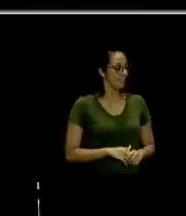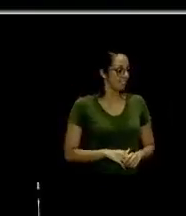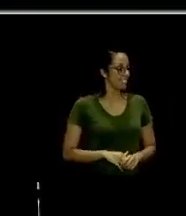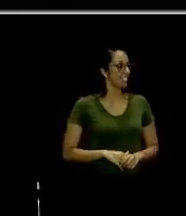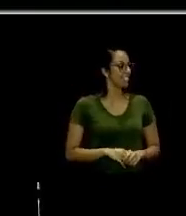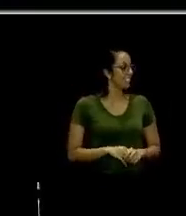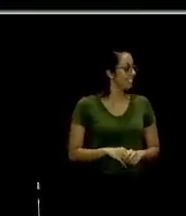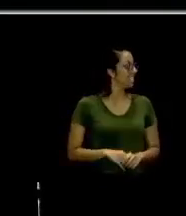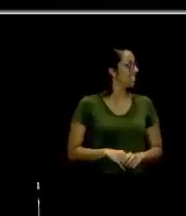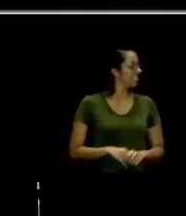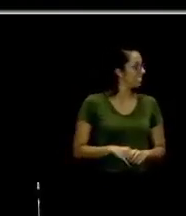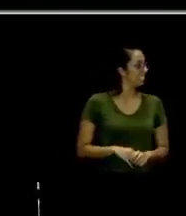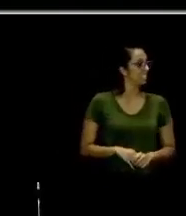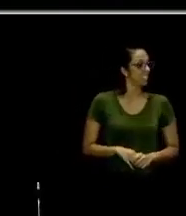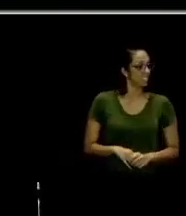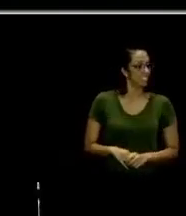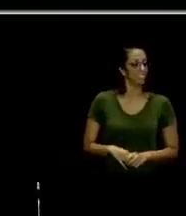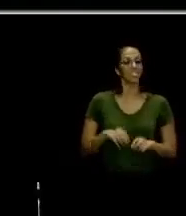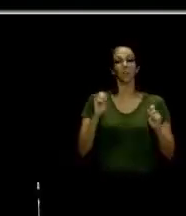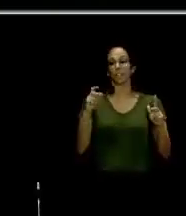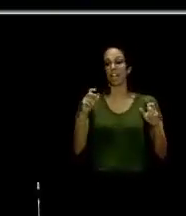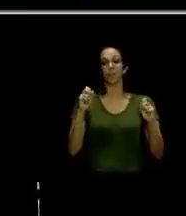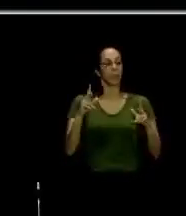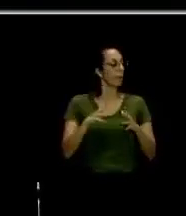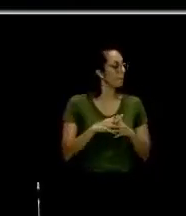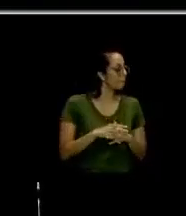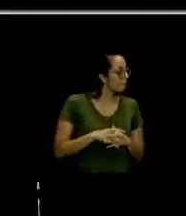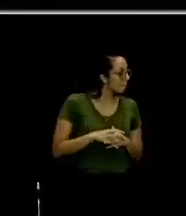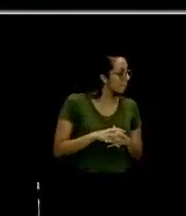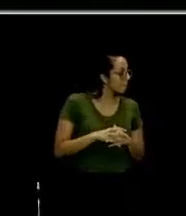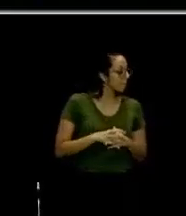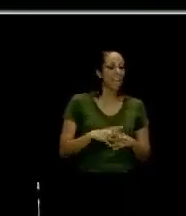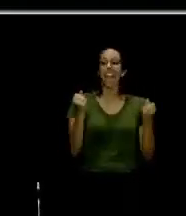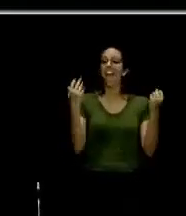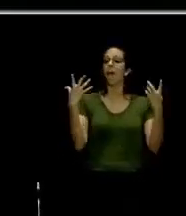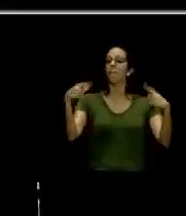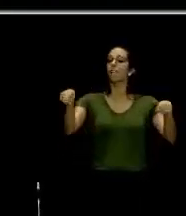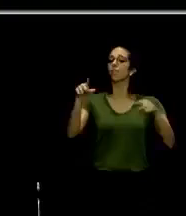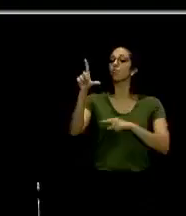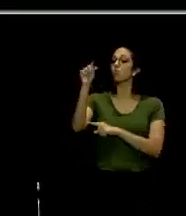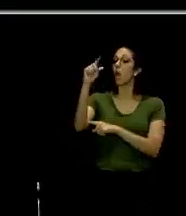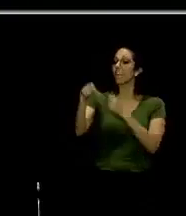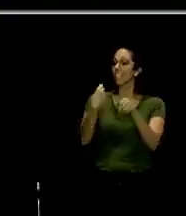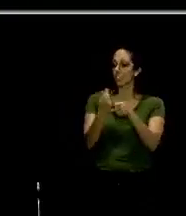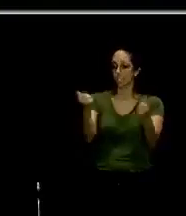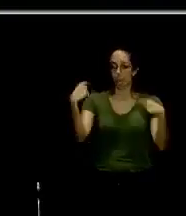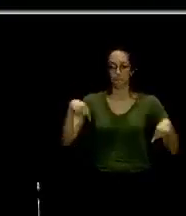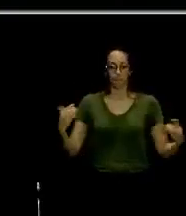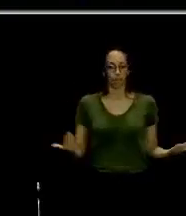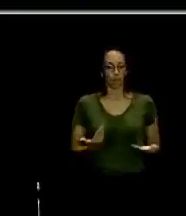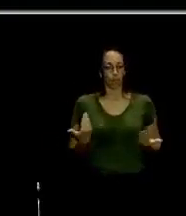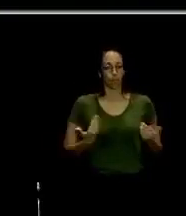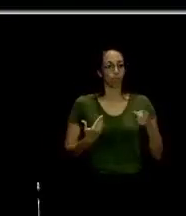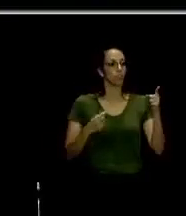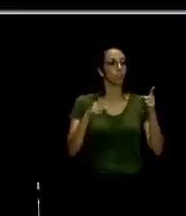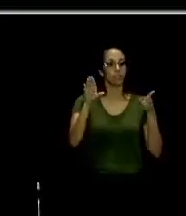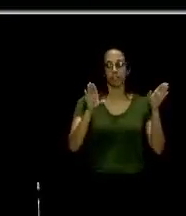So there's a few seniors in the room. Okay, so how many of you been here 20 years? Raise your hand.